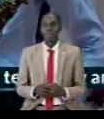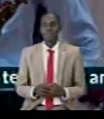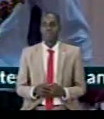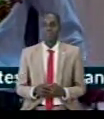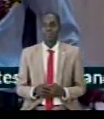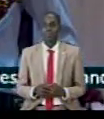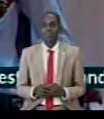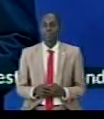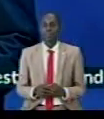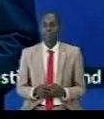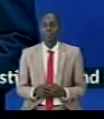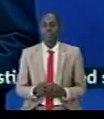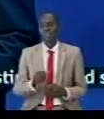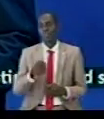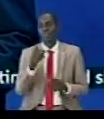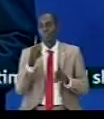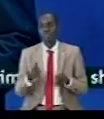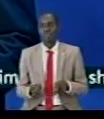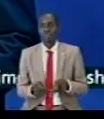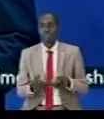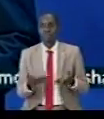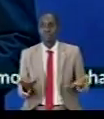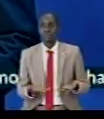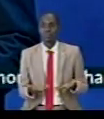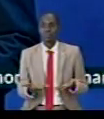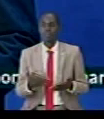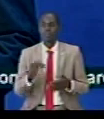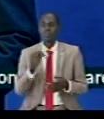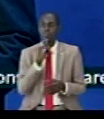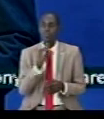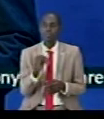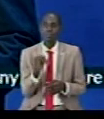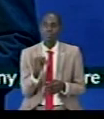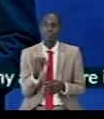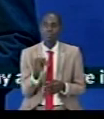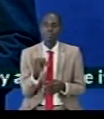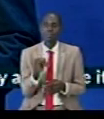Before us is Shemilori Ajayi from Akure South,